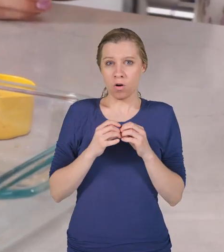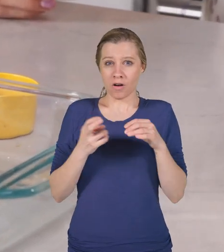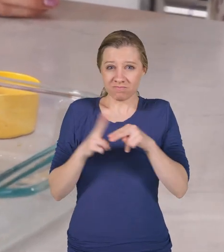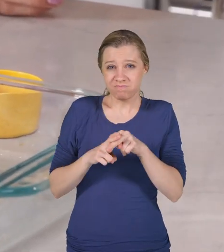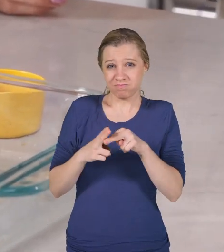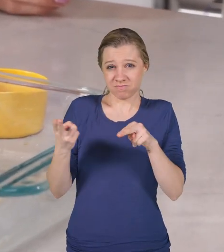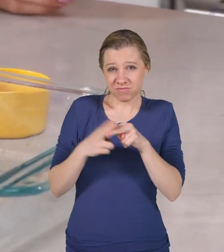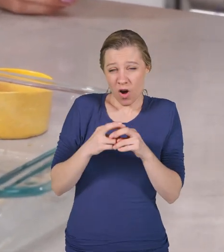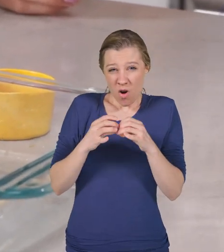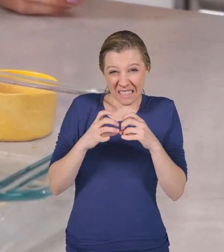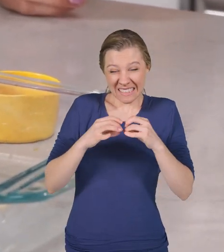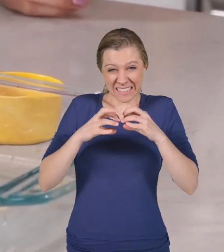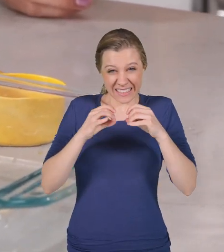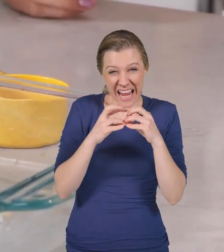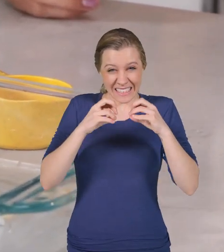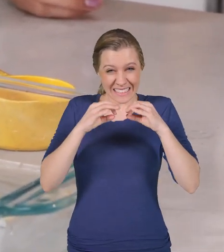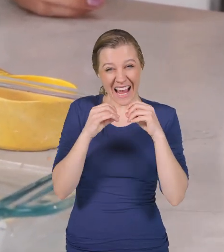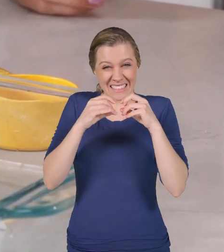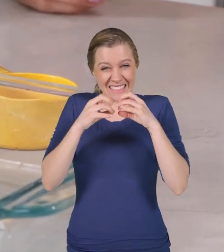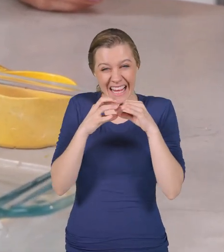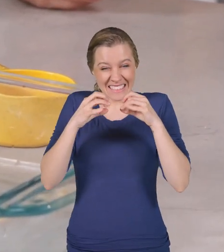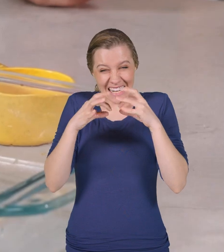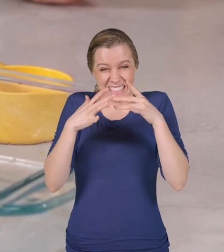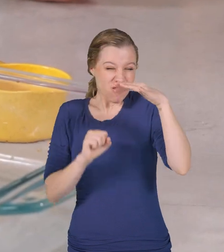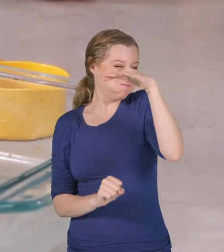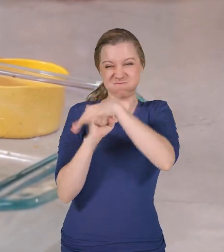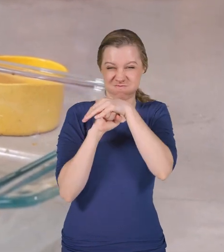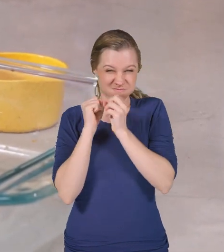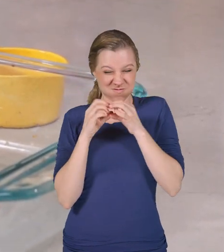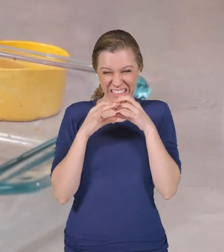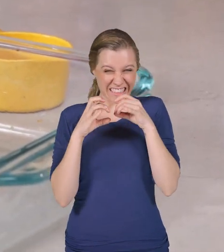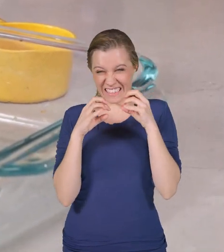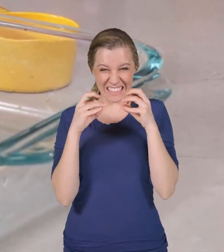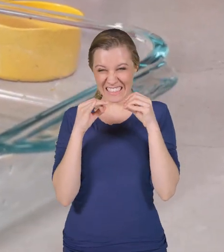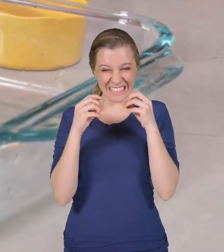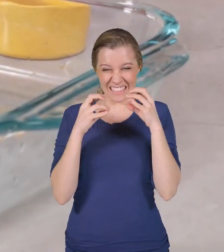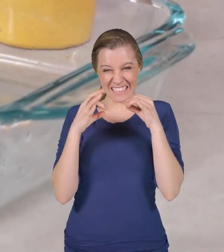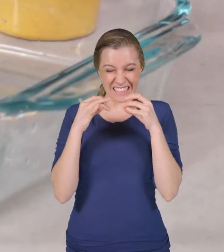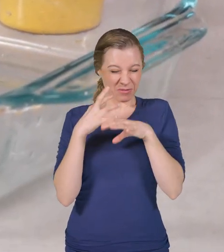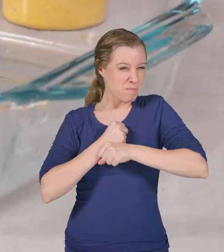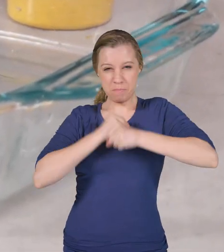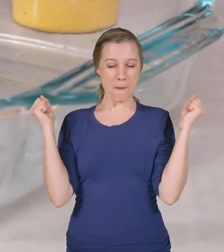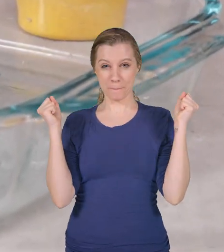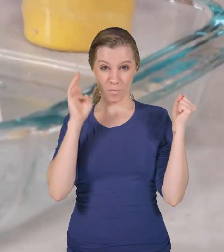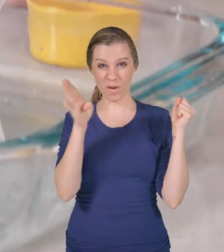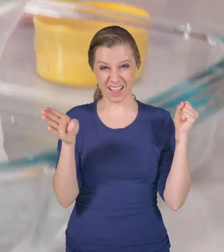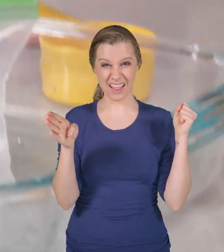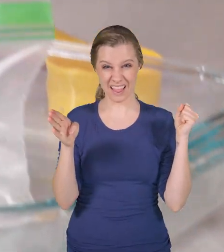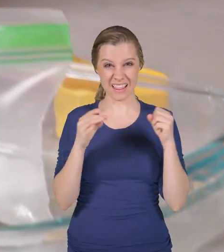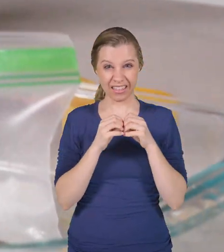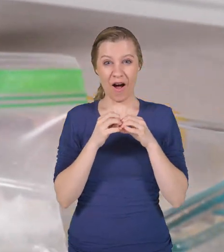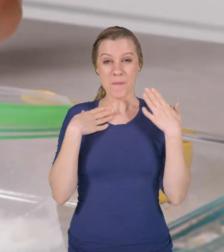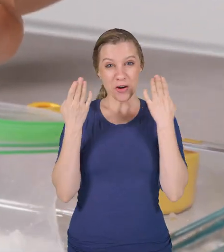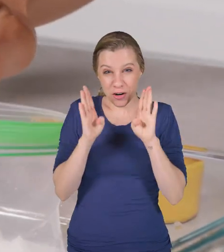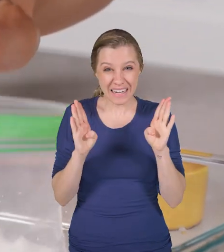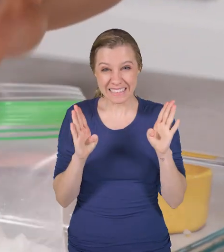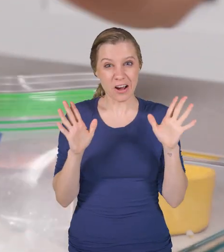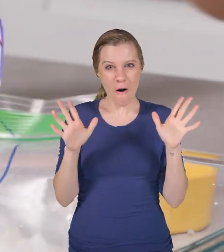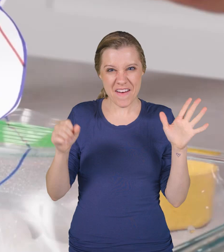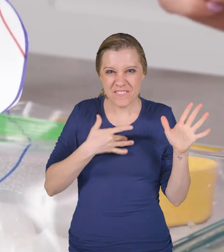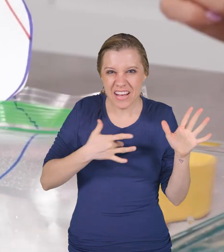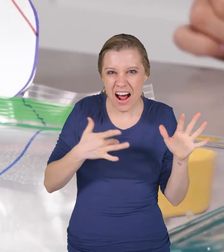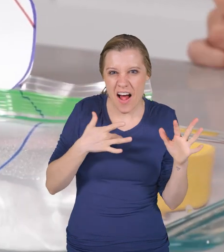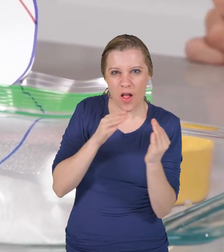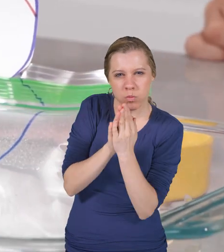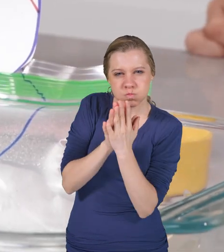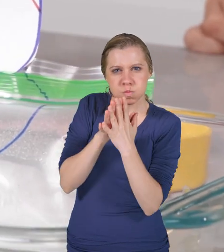building and building and building and building, and eventually it will not be able to take the pressure anymore. Oh my goodness. Oh, you